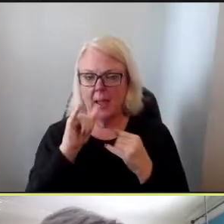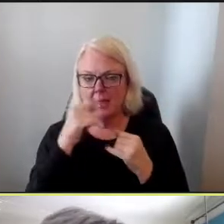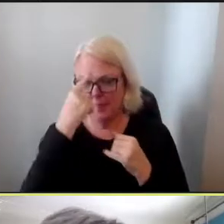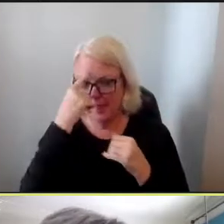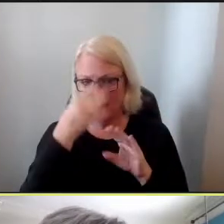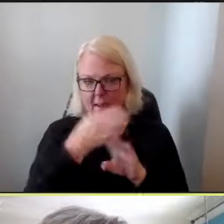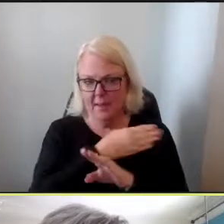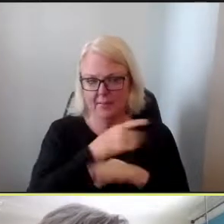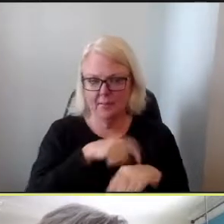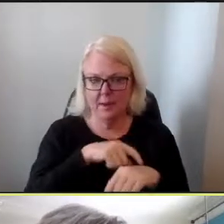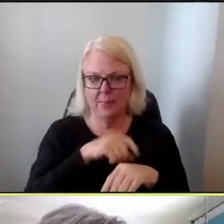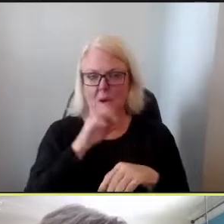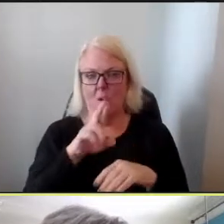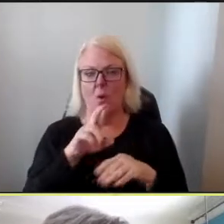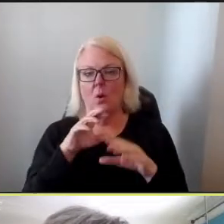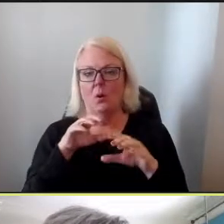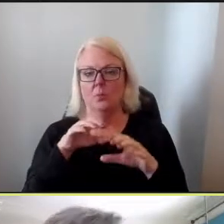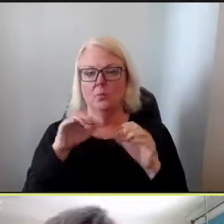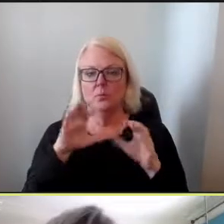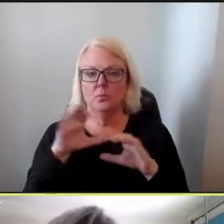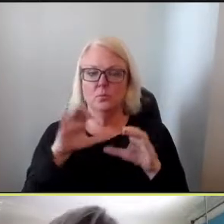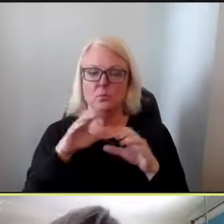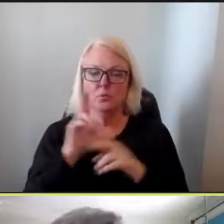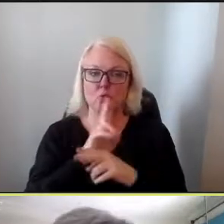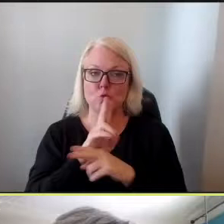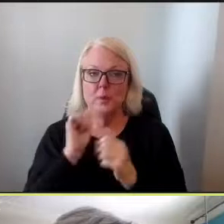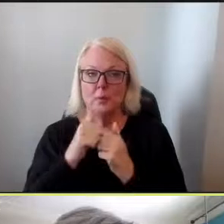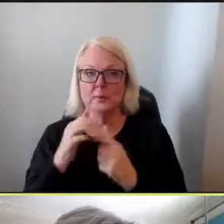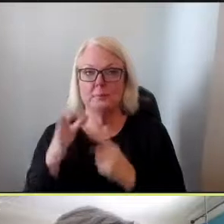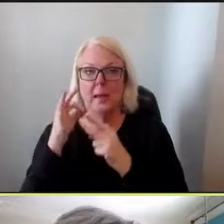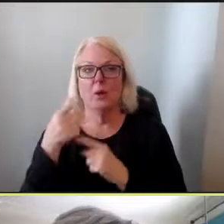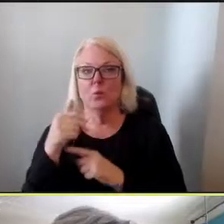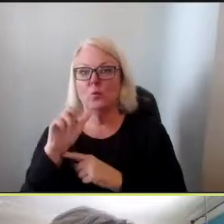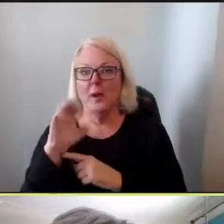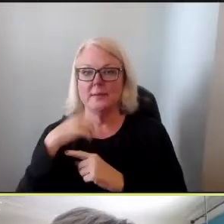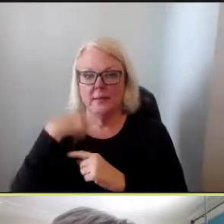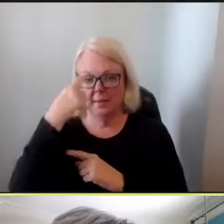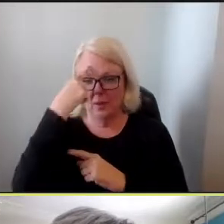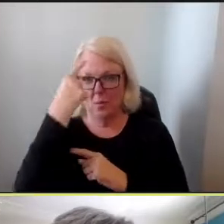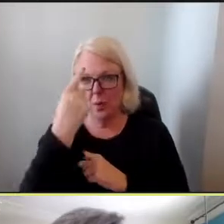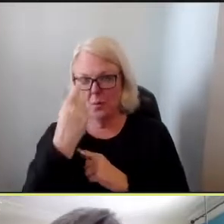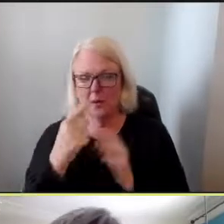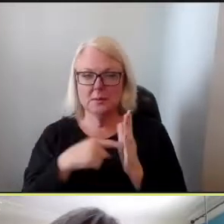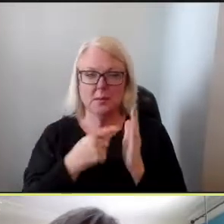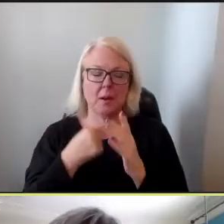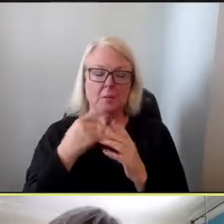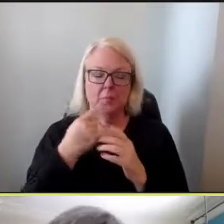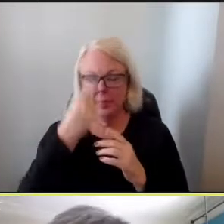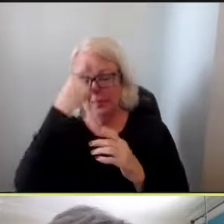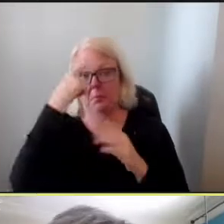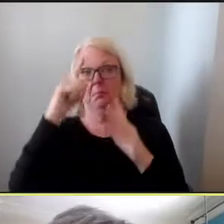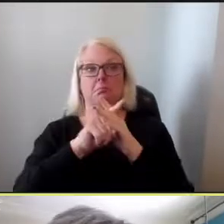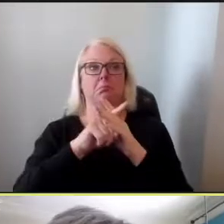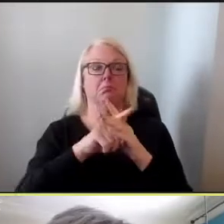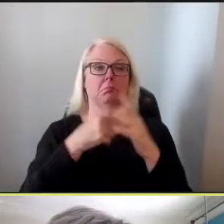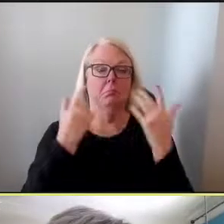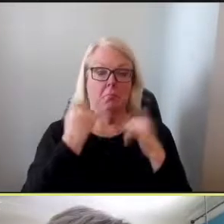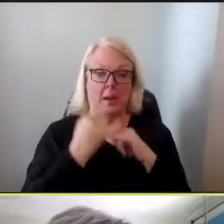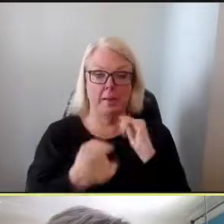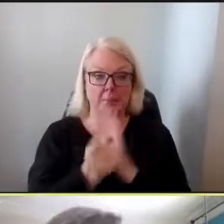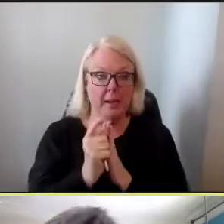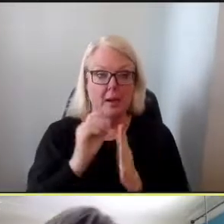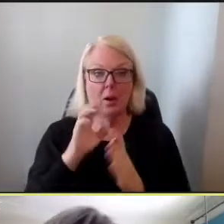did I implement them with special grace. I thought of them one by one, sometimes somewhat randomly, sometimes they were suggested by